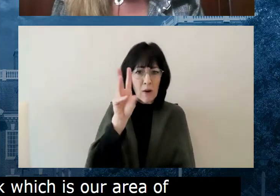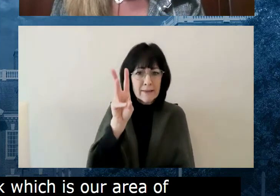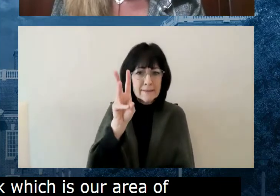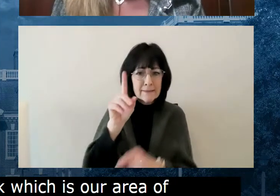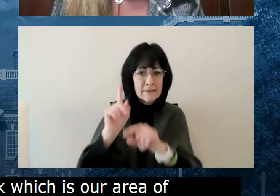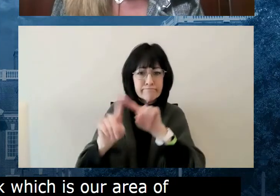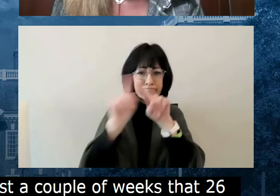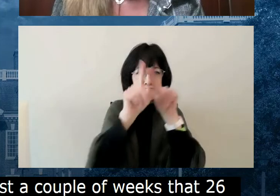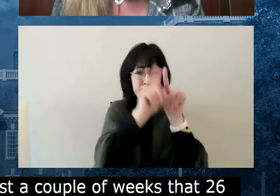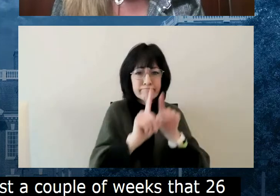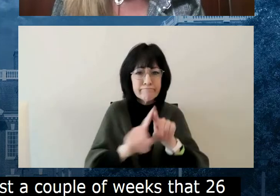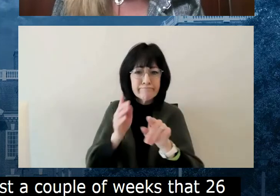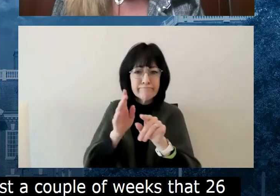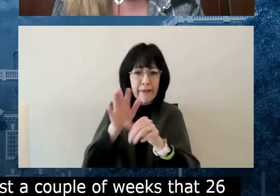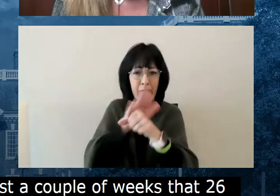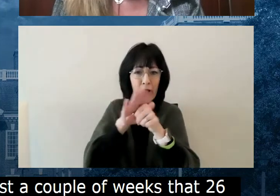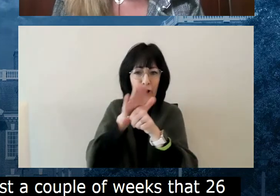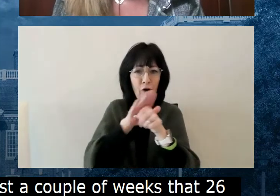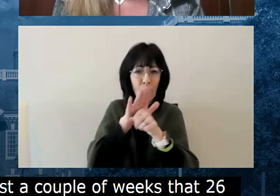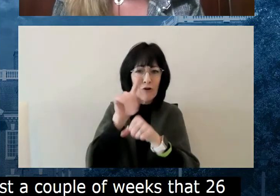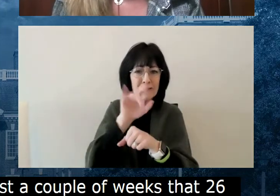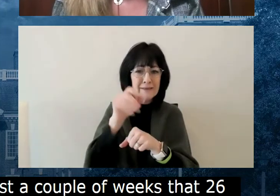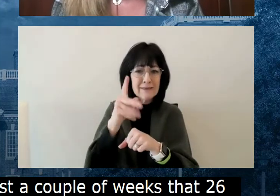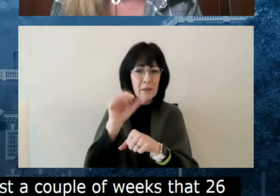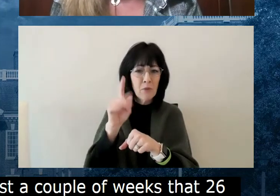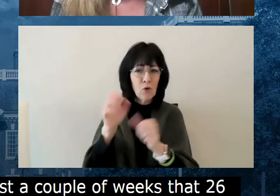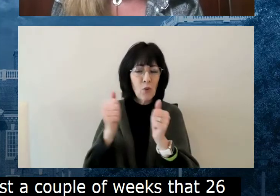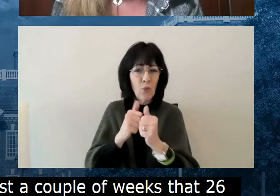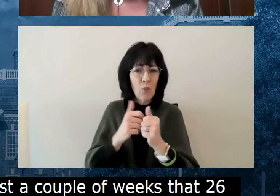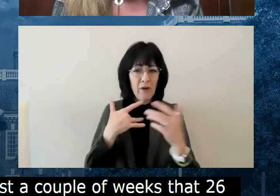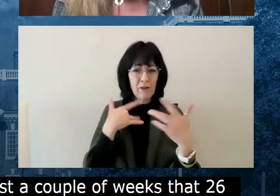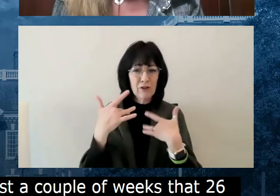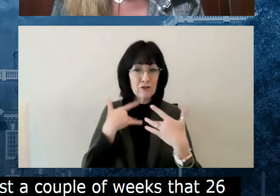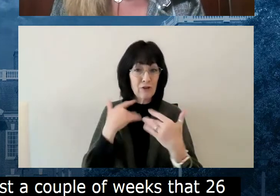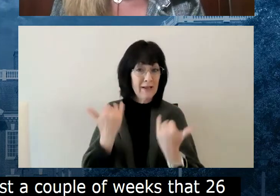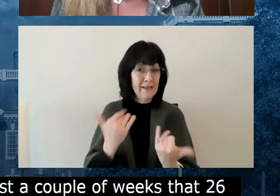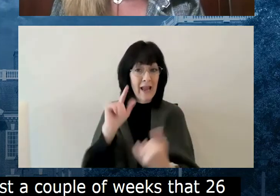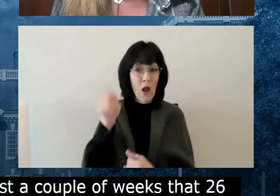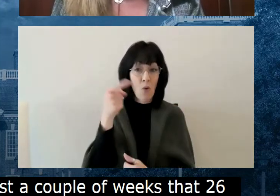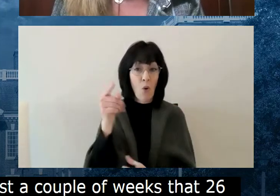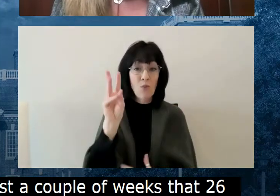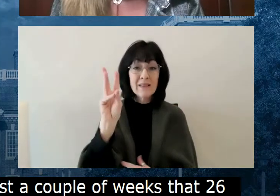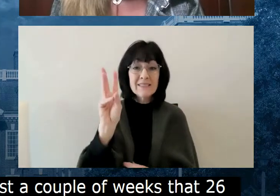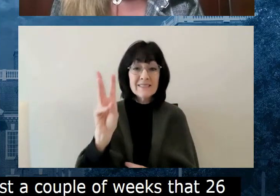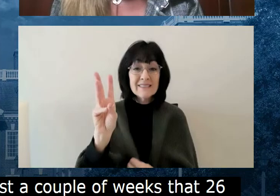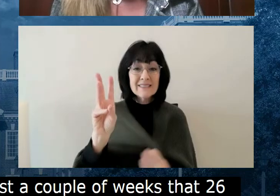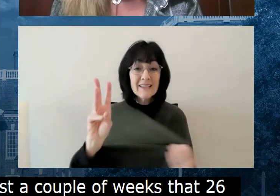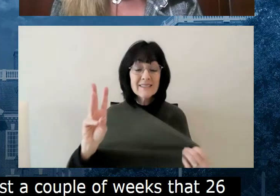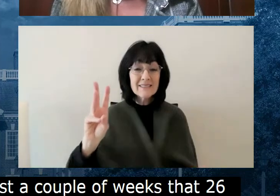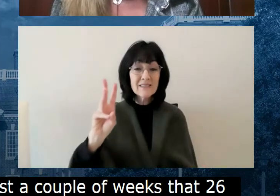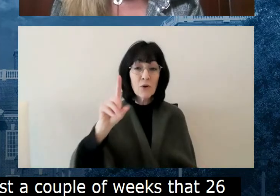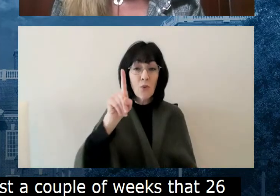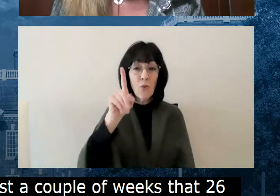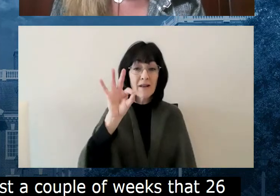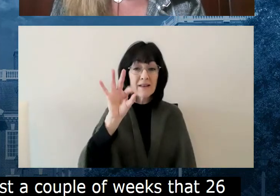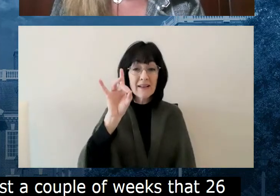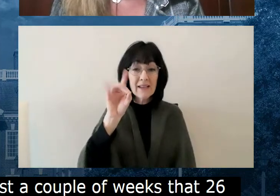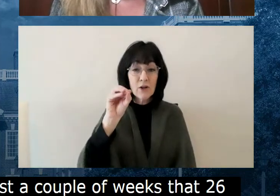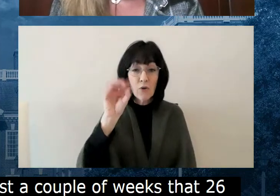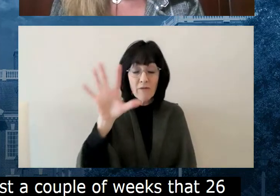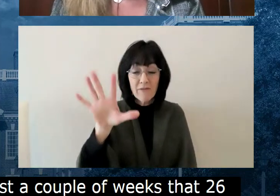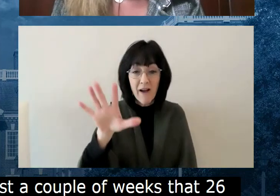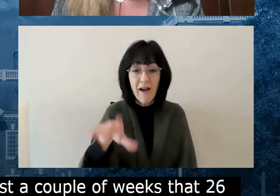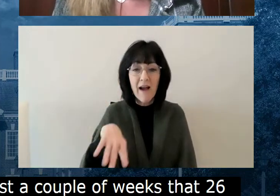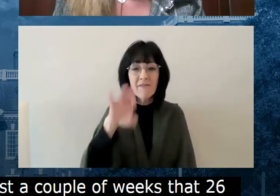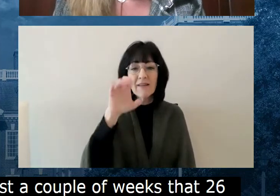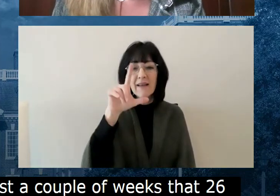established. Now, only 6 meet that criteria: Claymont, 19805, the Ellesmere